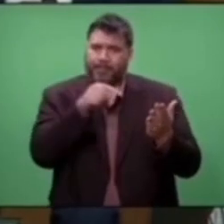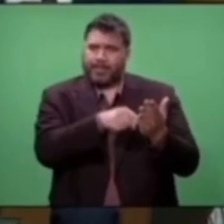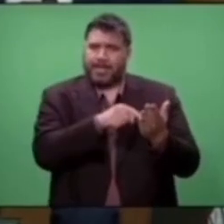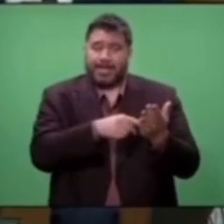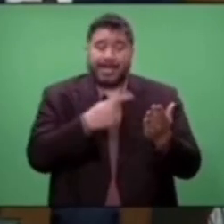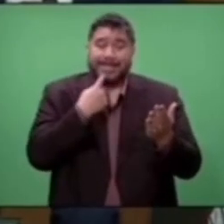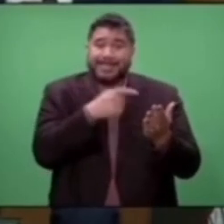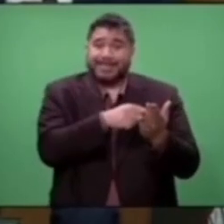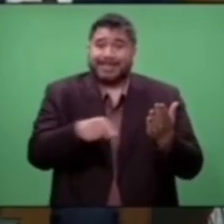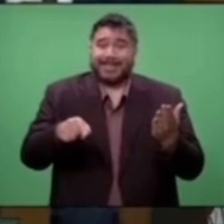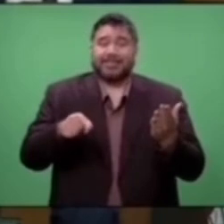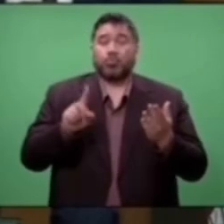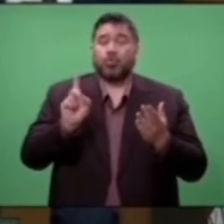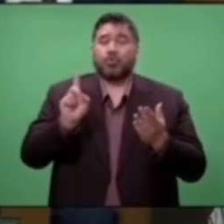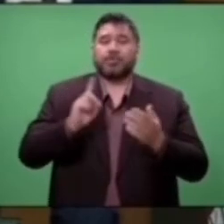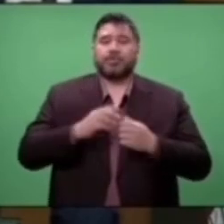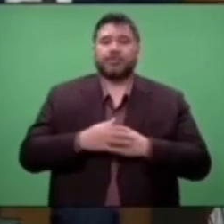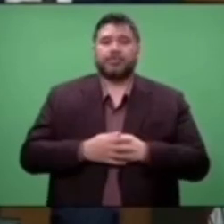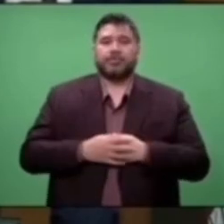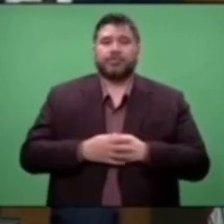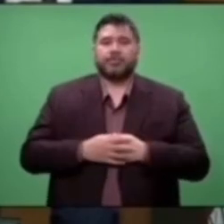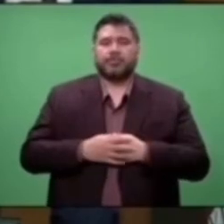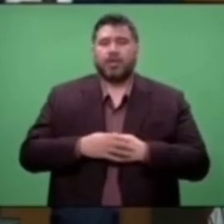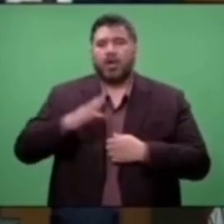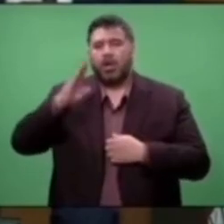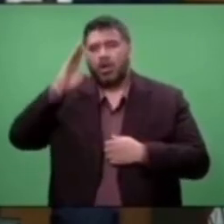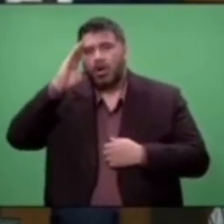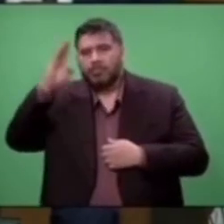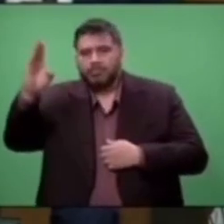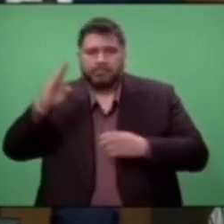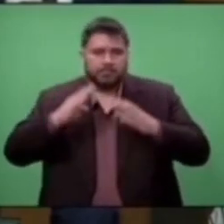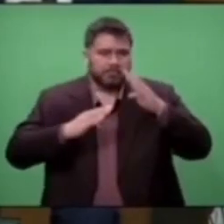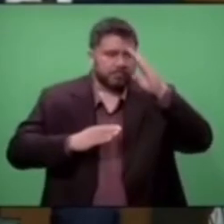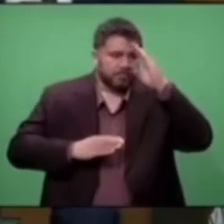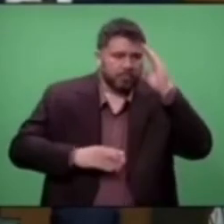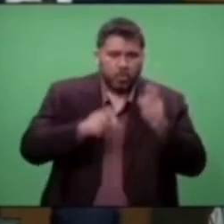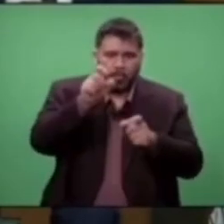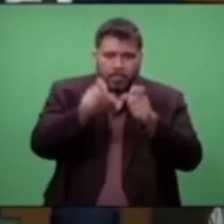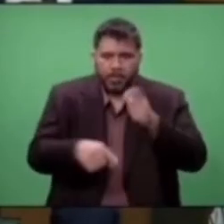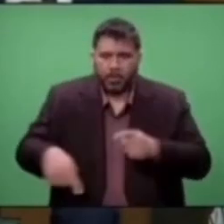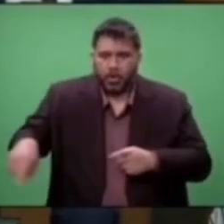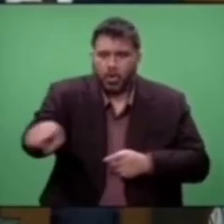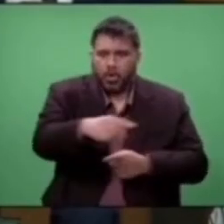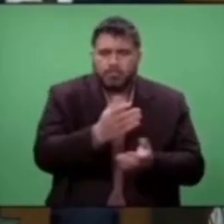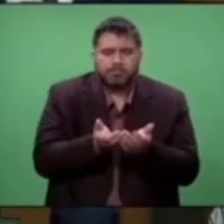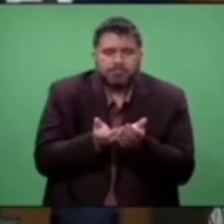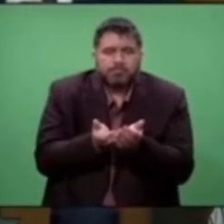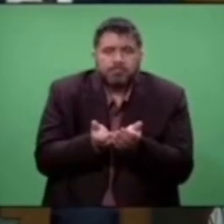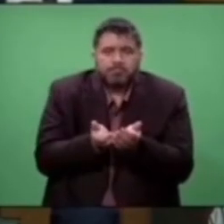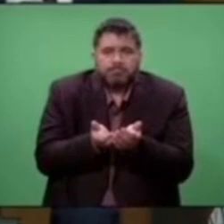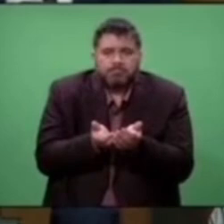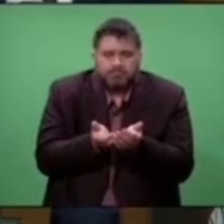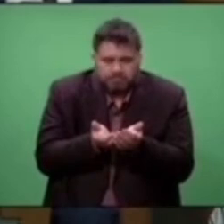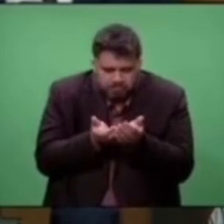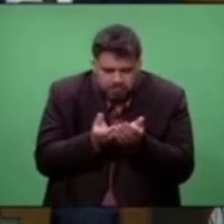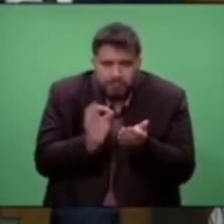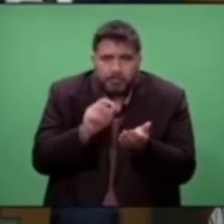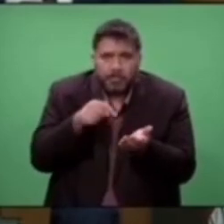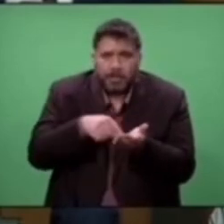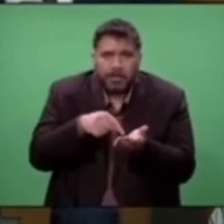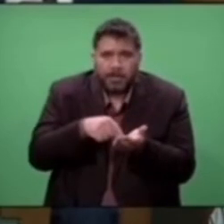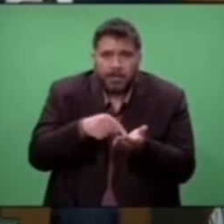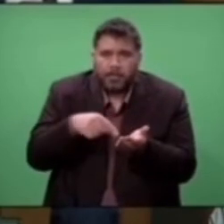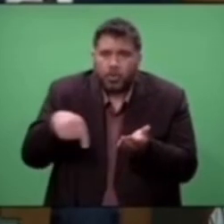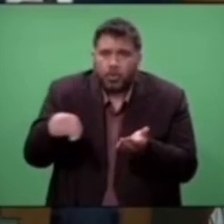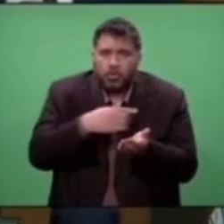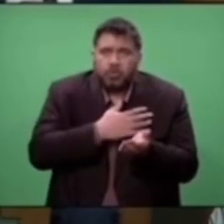Greetings to you who came to us with nothing in your hands, with sorrow clouding your hearts, the burden